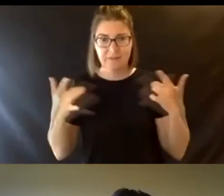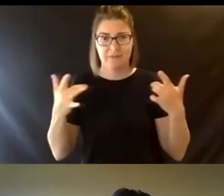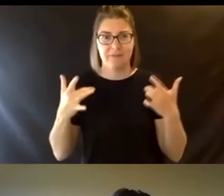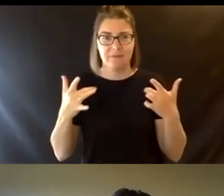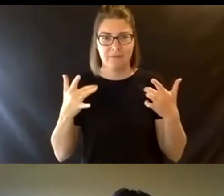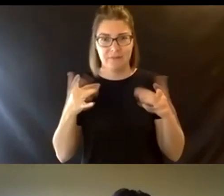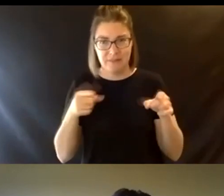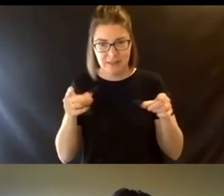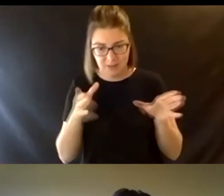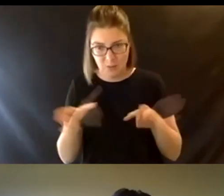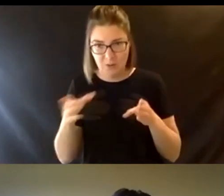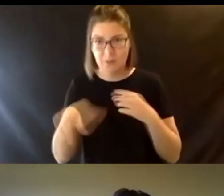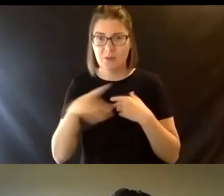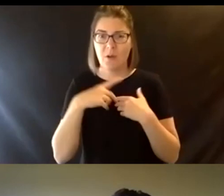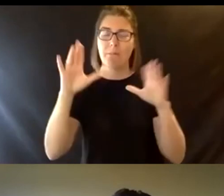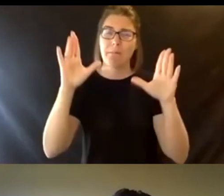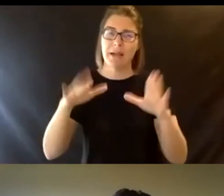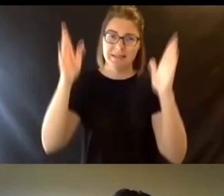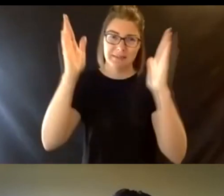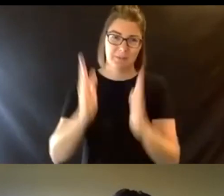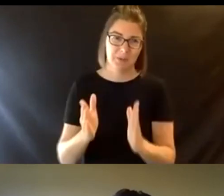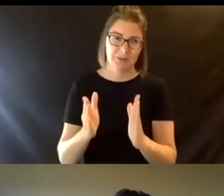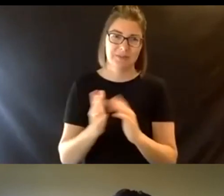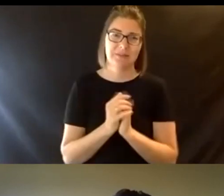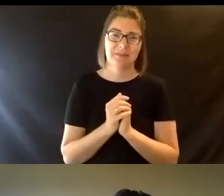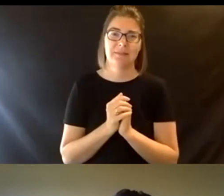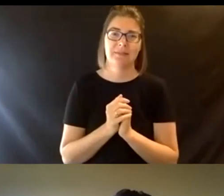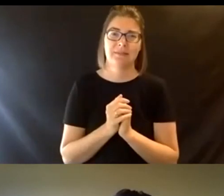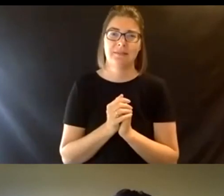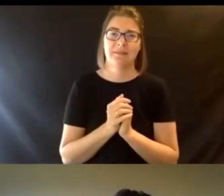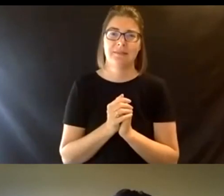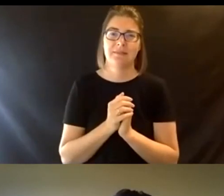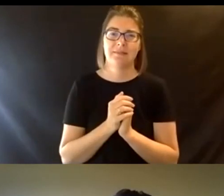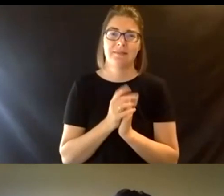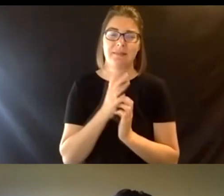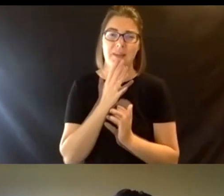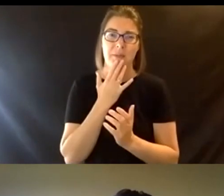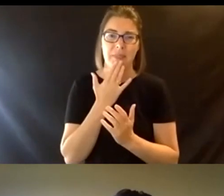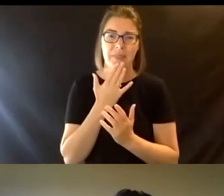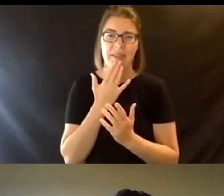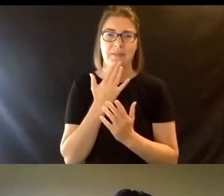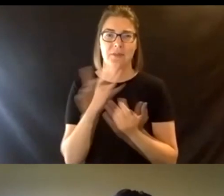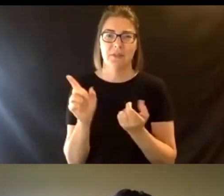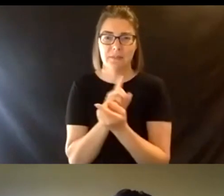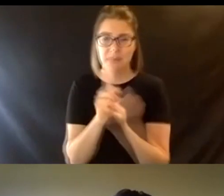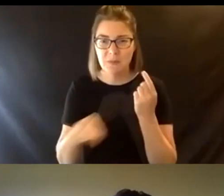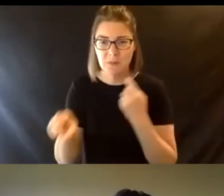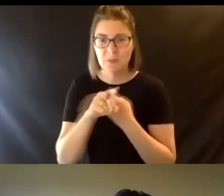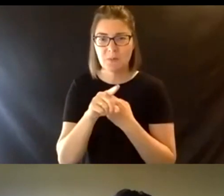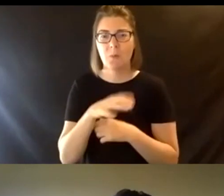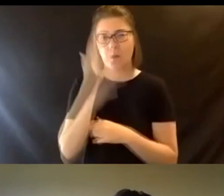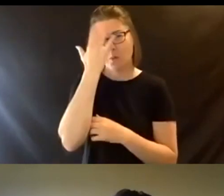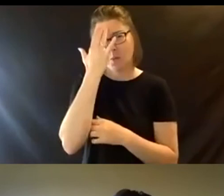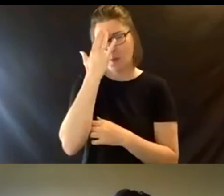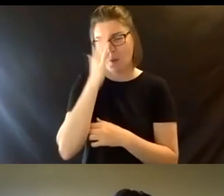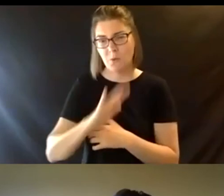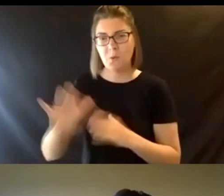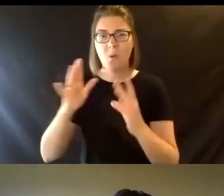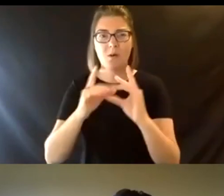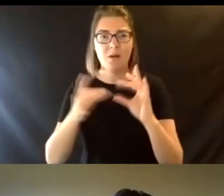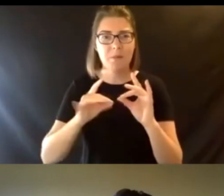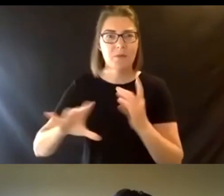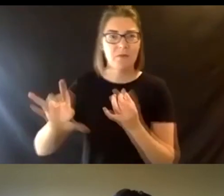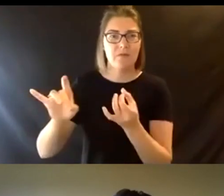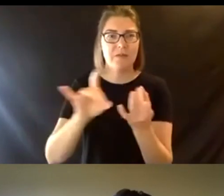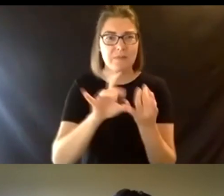an amazing human being, and we are very thankful to have met all of you folks. But also, we want to hear from you because this